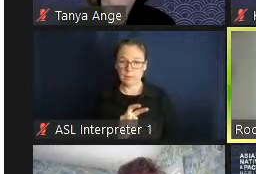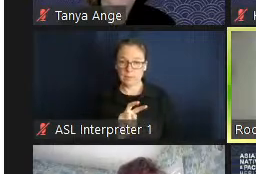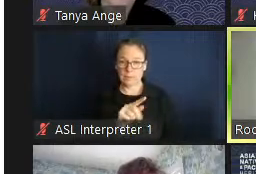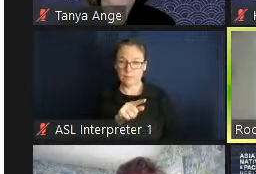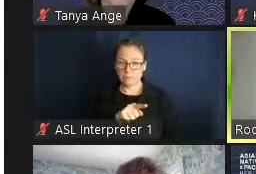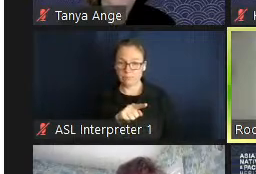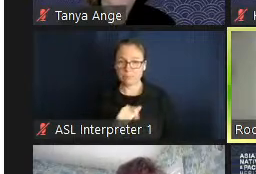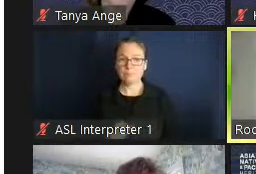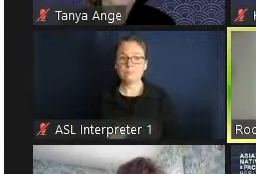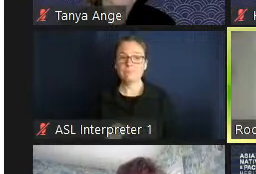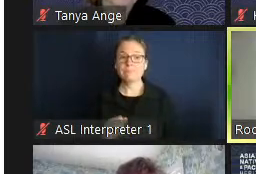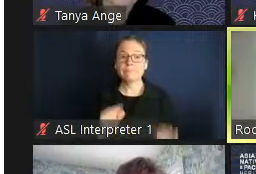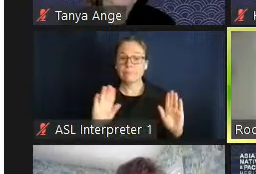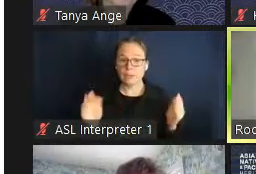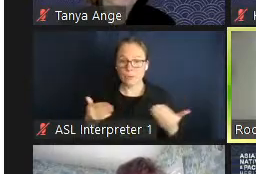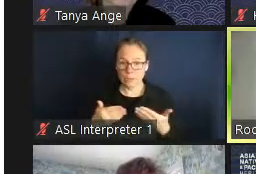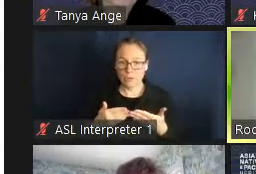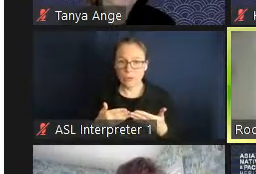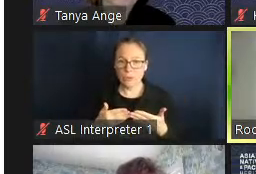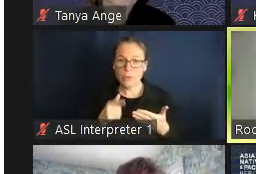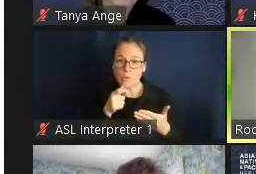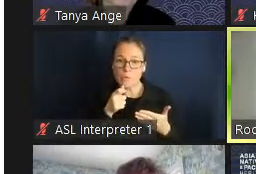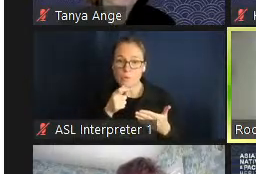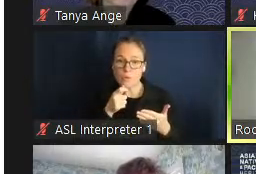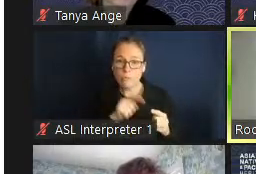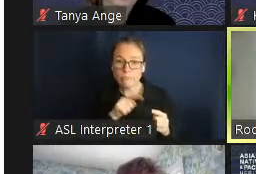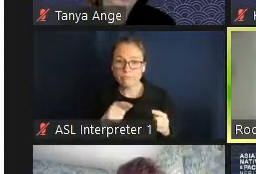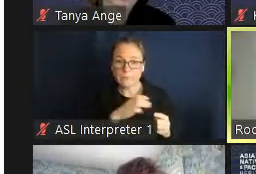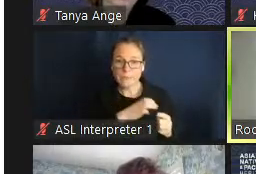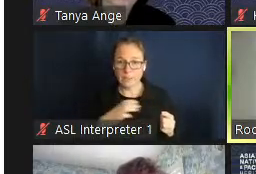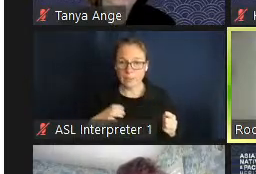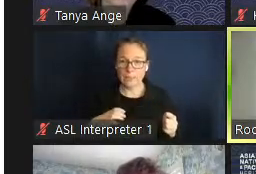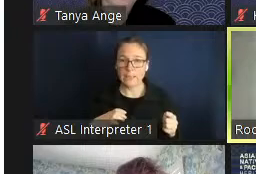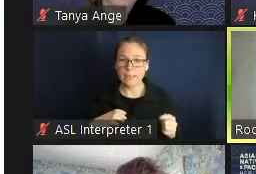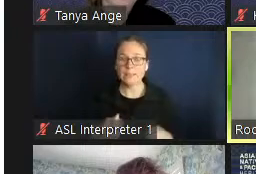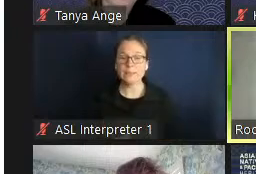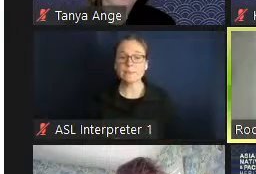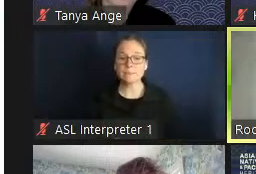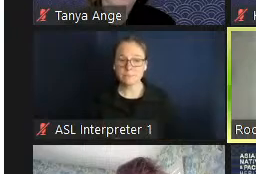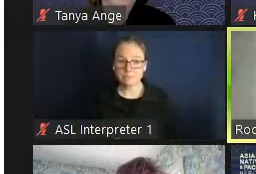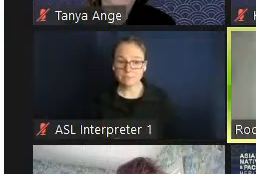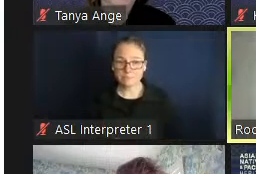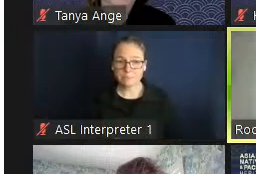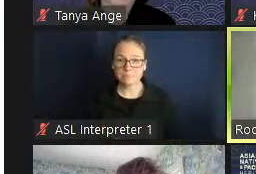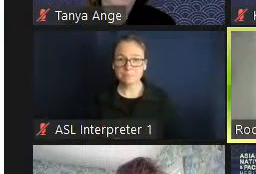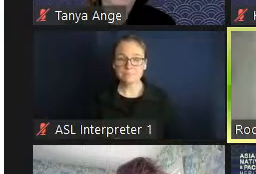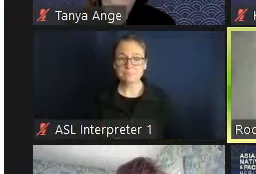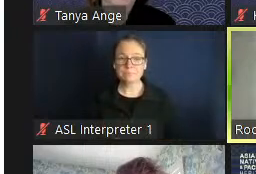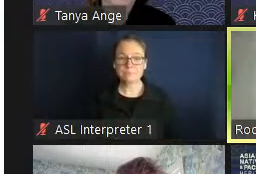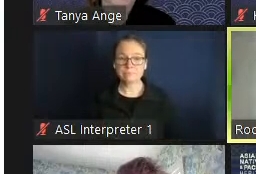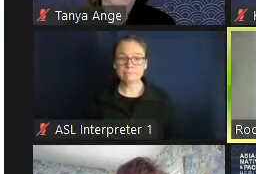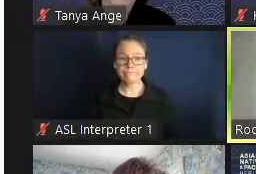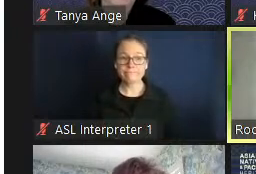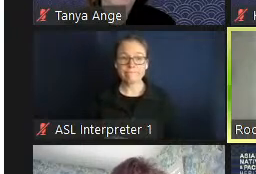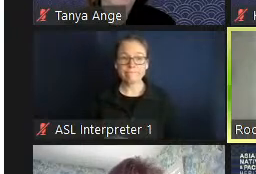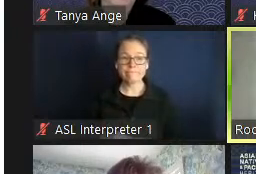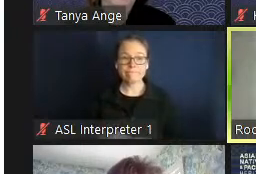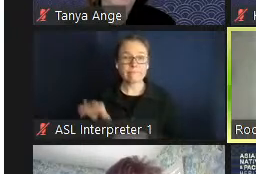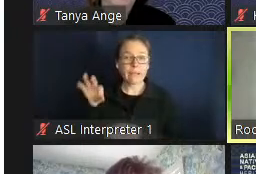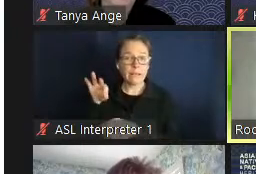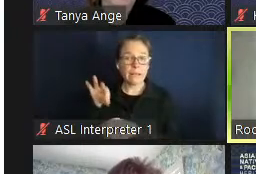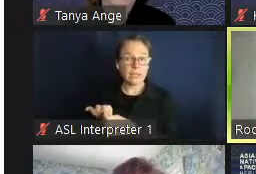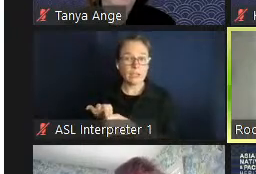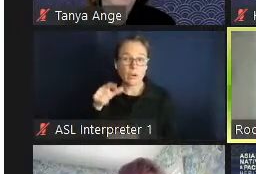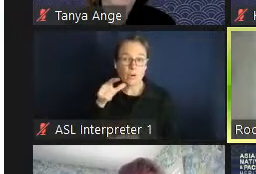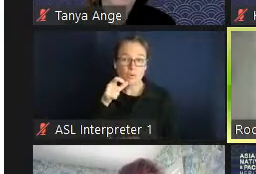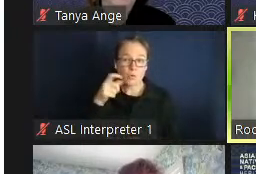with introductions of the committee. From there, we'll talk about the election of the committee chair,